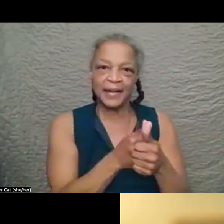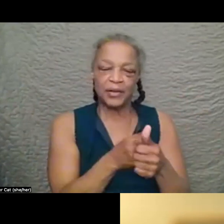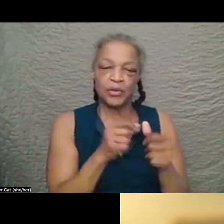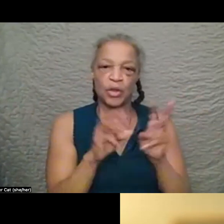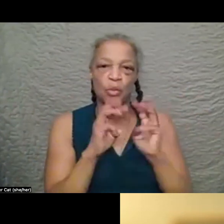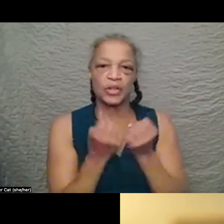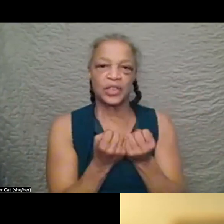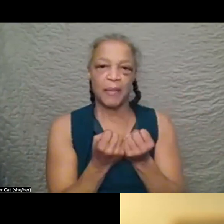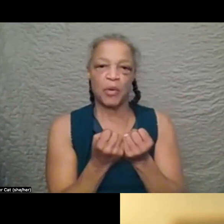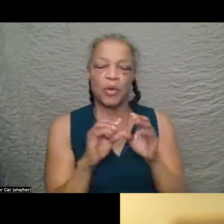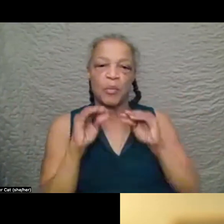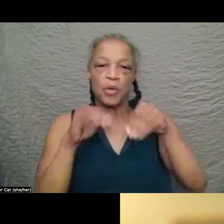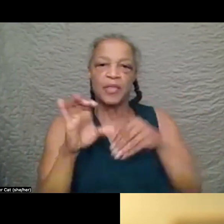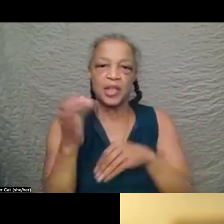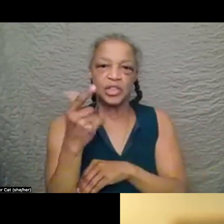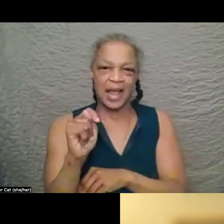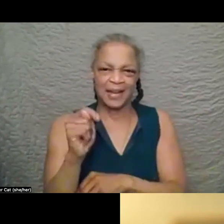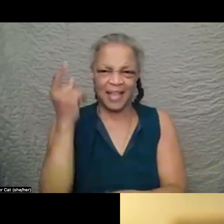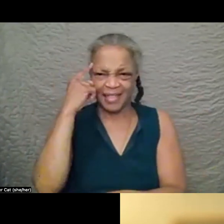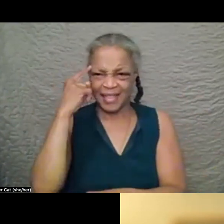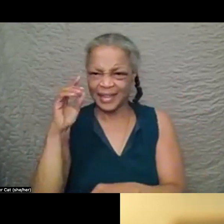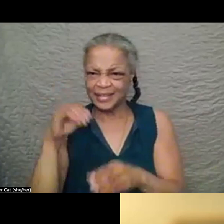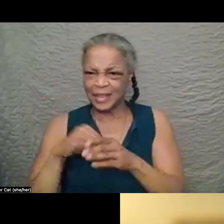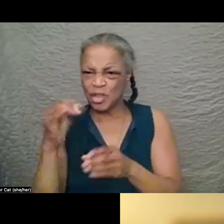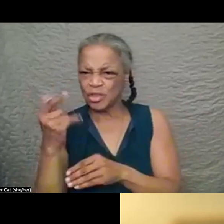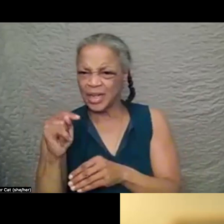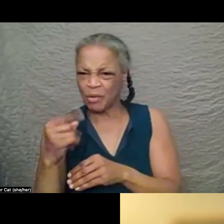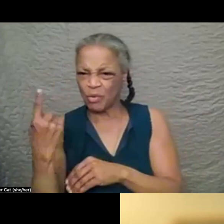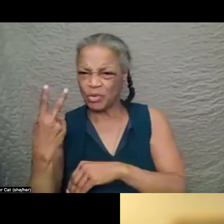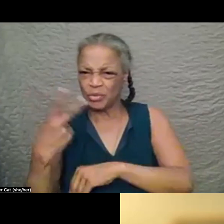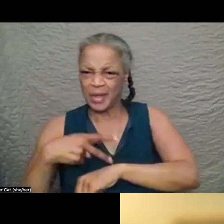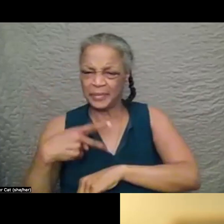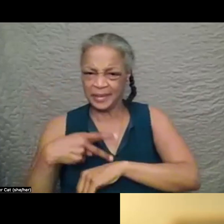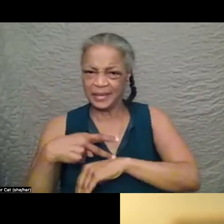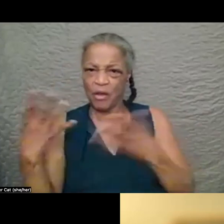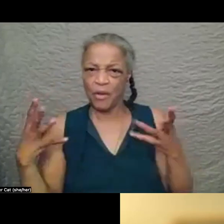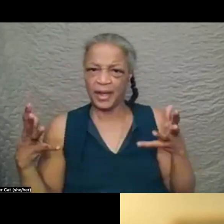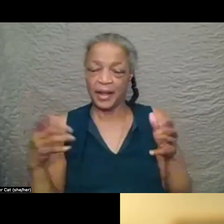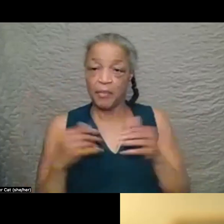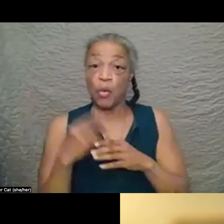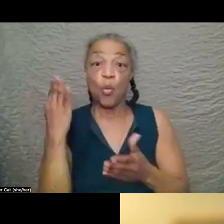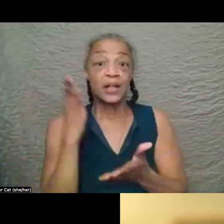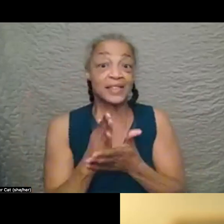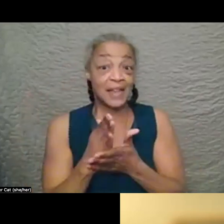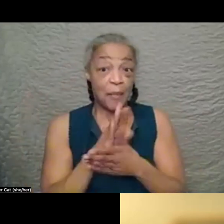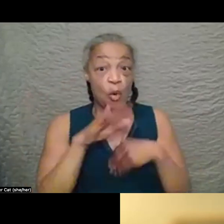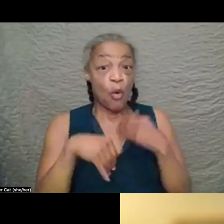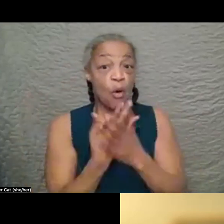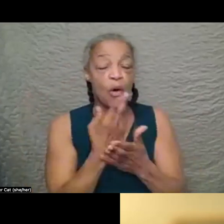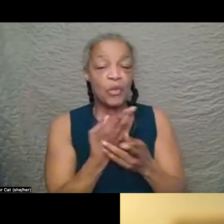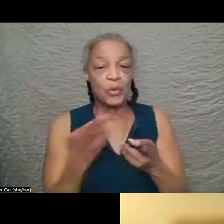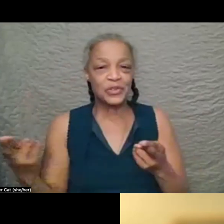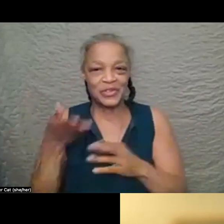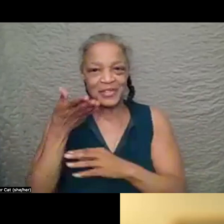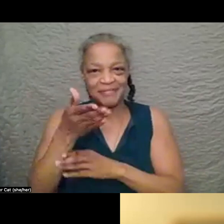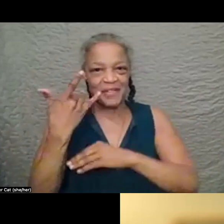be dropping that in the chat. I think it's been dropped a couple of times, but it's a one-stop, like all the resources are gonna be